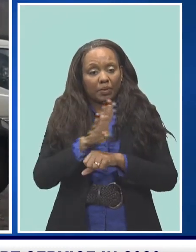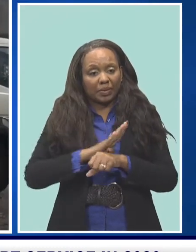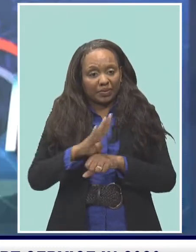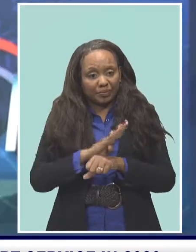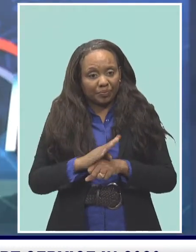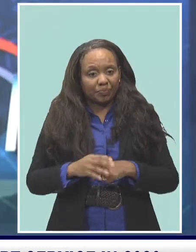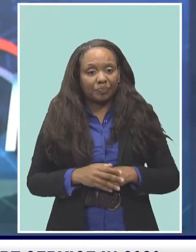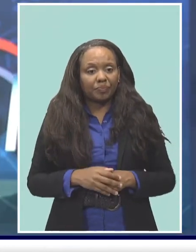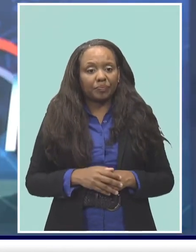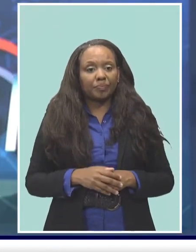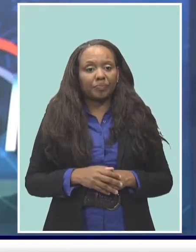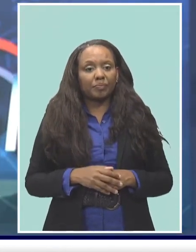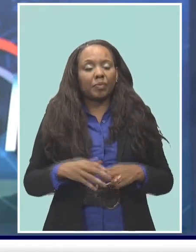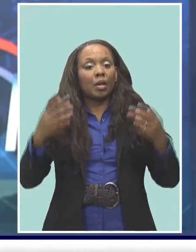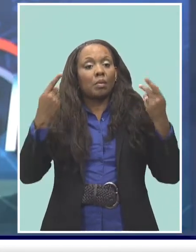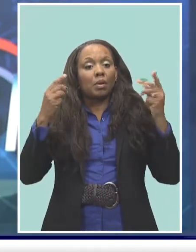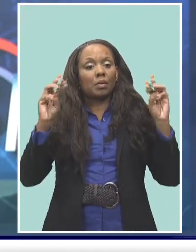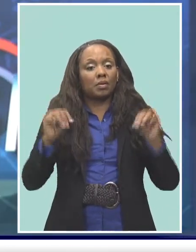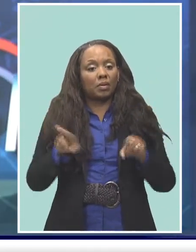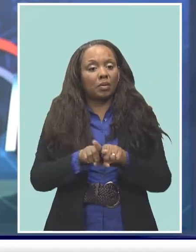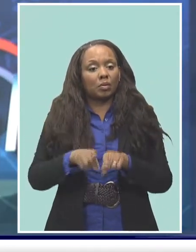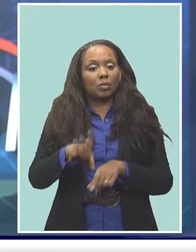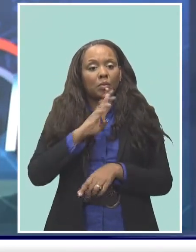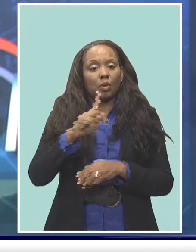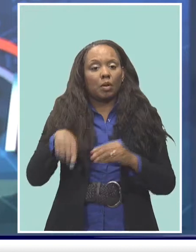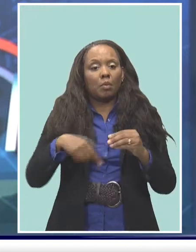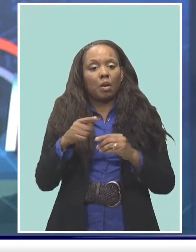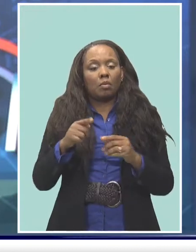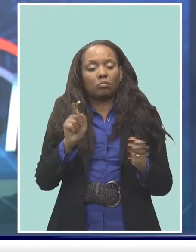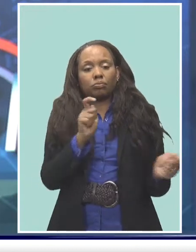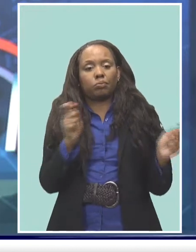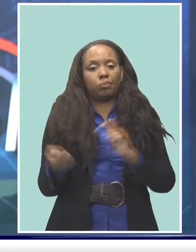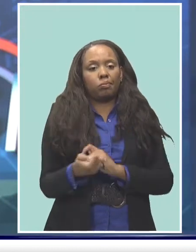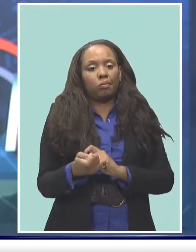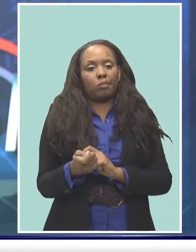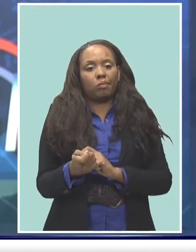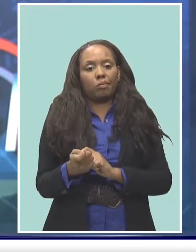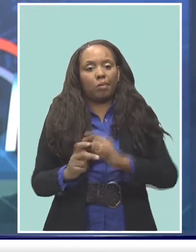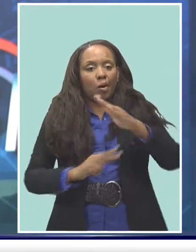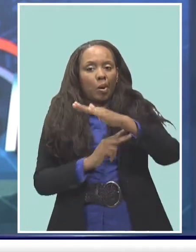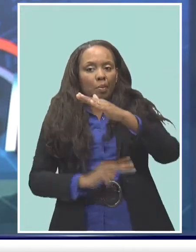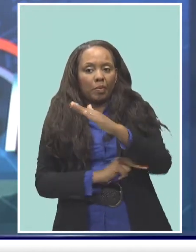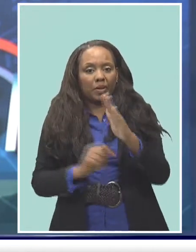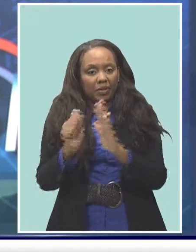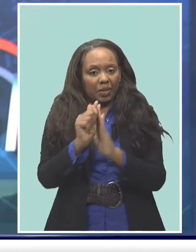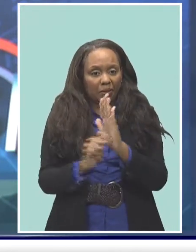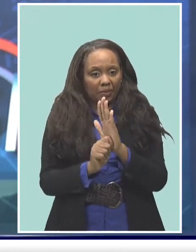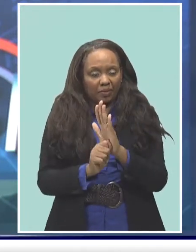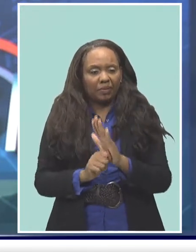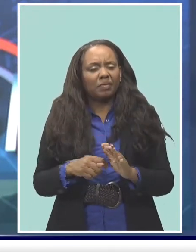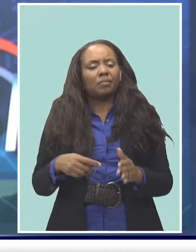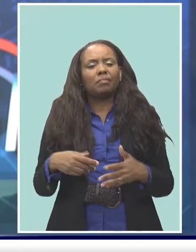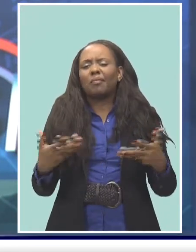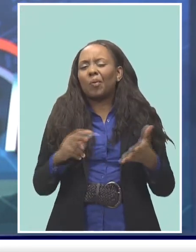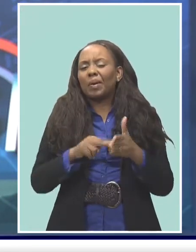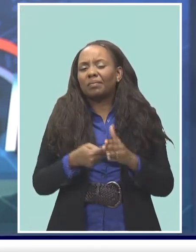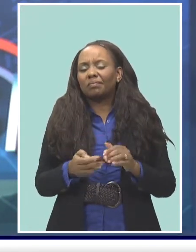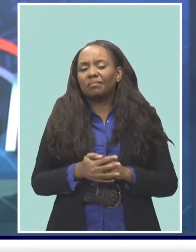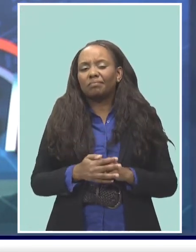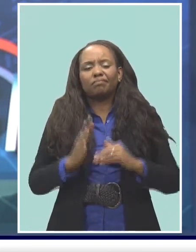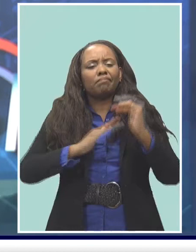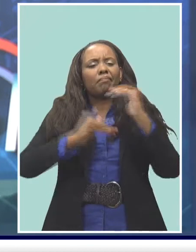News. Well, Prime Minister Motley also spoke to the transformation of Bridgetown. This would include the construction of 100